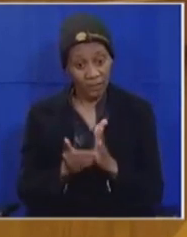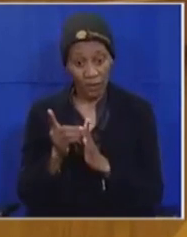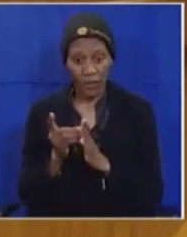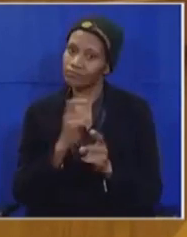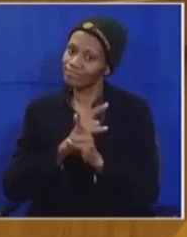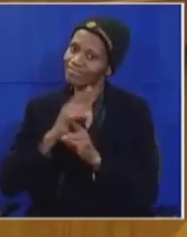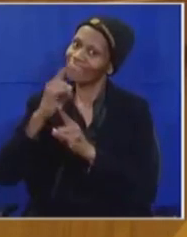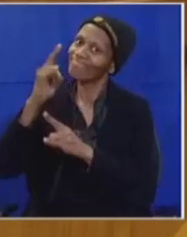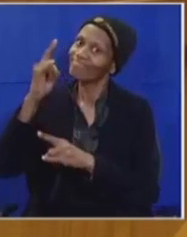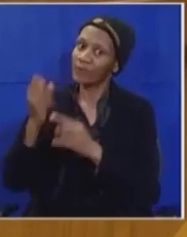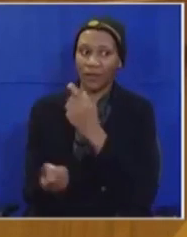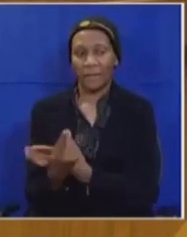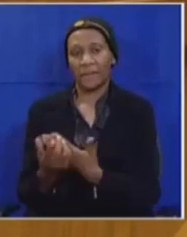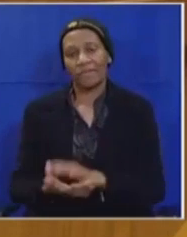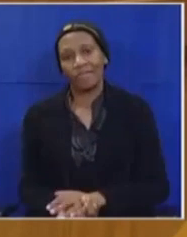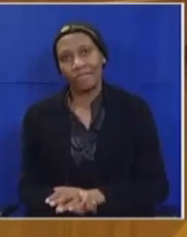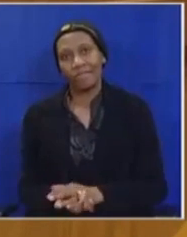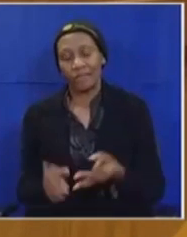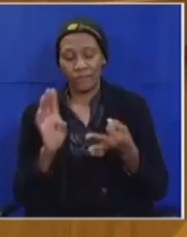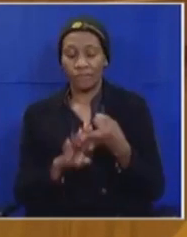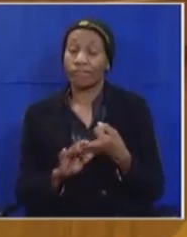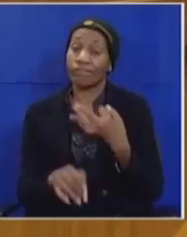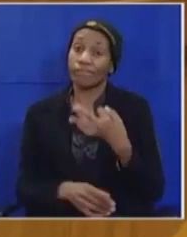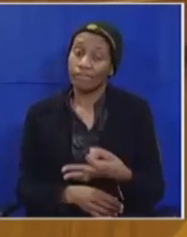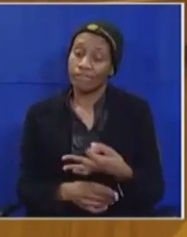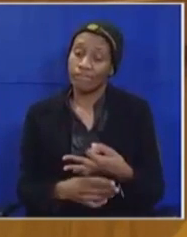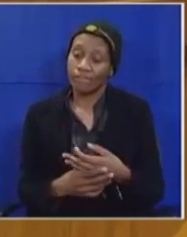En ons moet ook sorg dat ons het